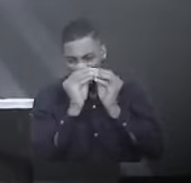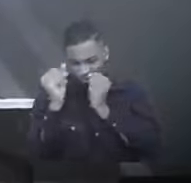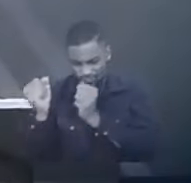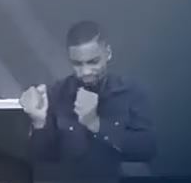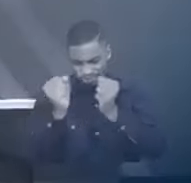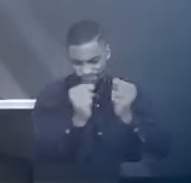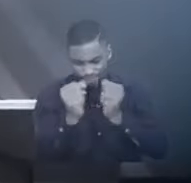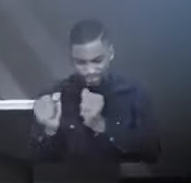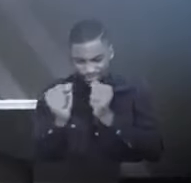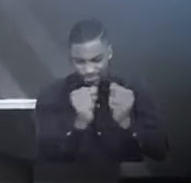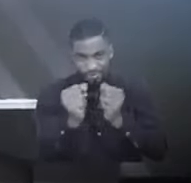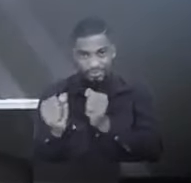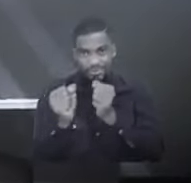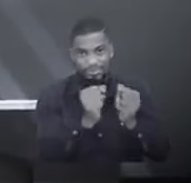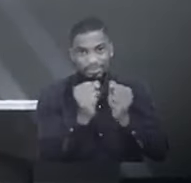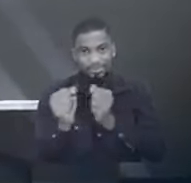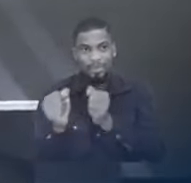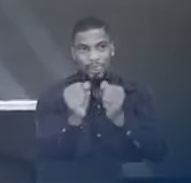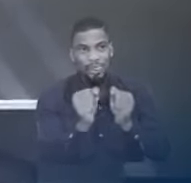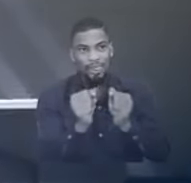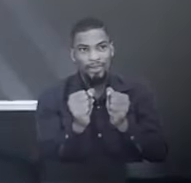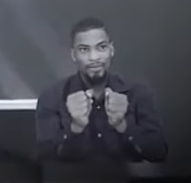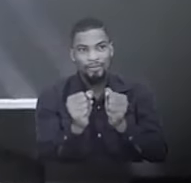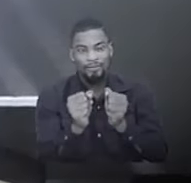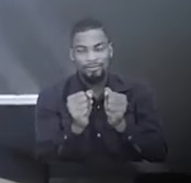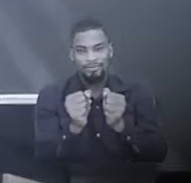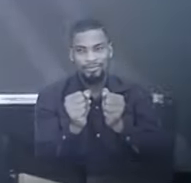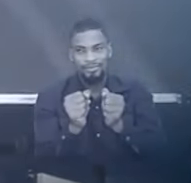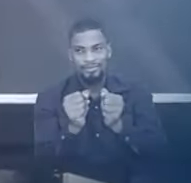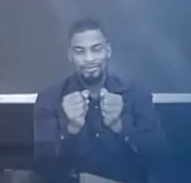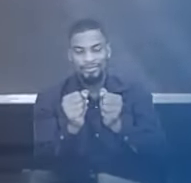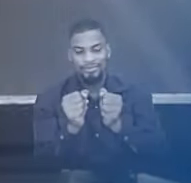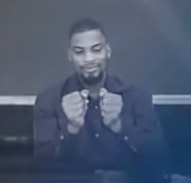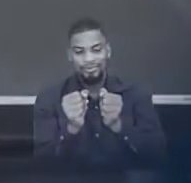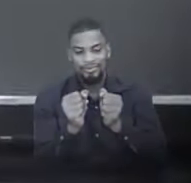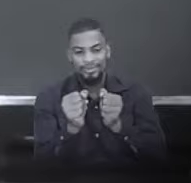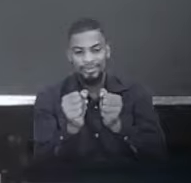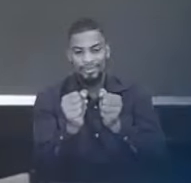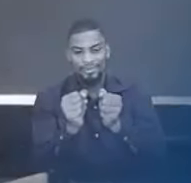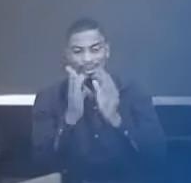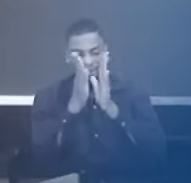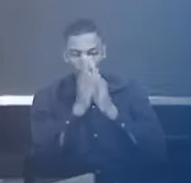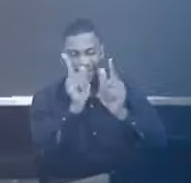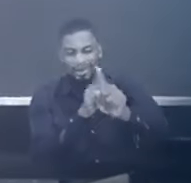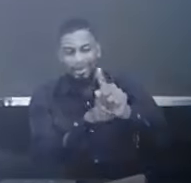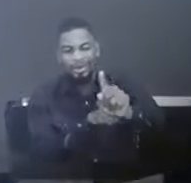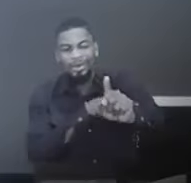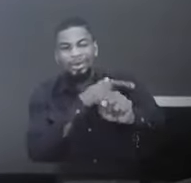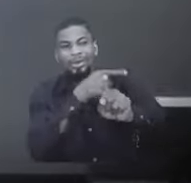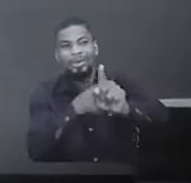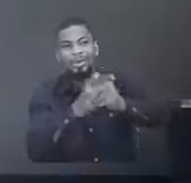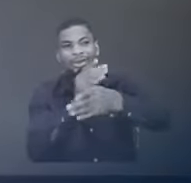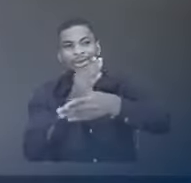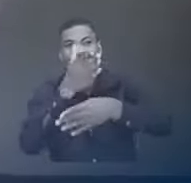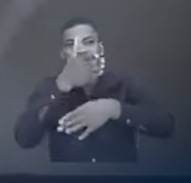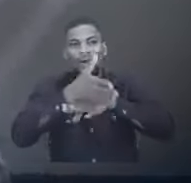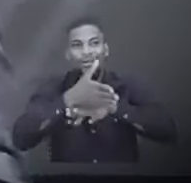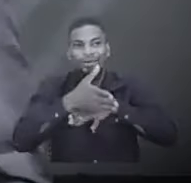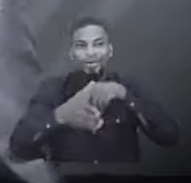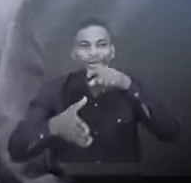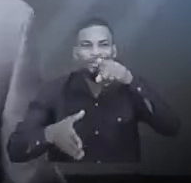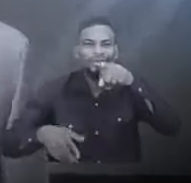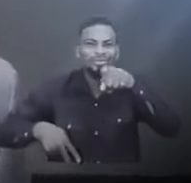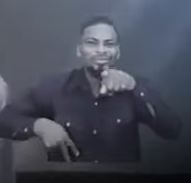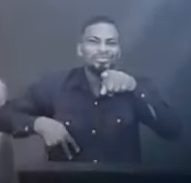Then but because the prayer meeting will tarry for a long time, after a while, you see that people